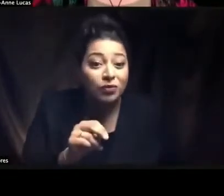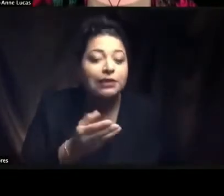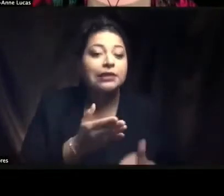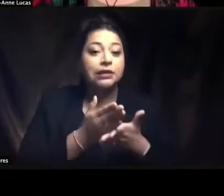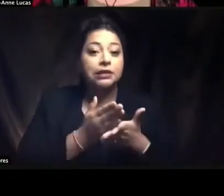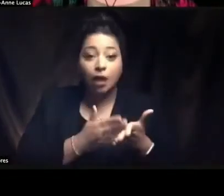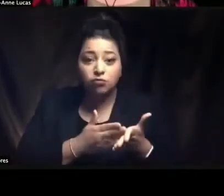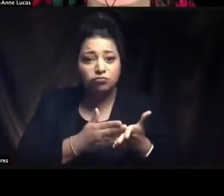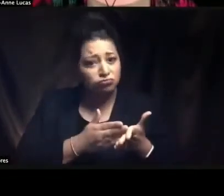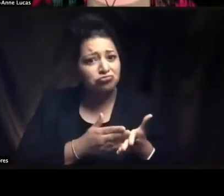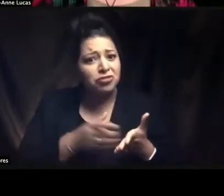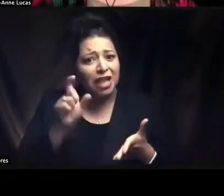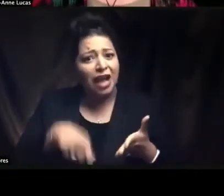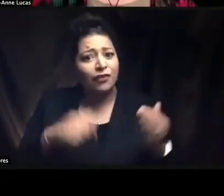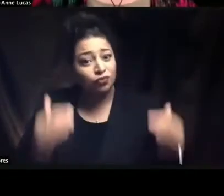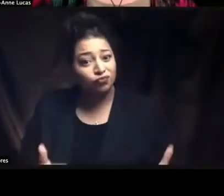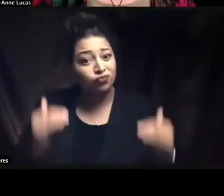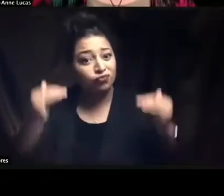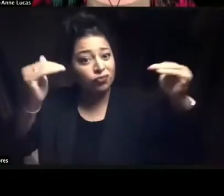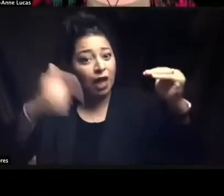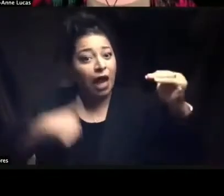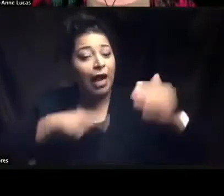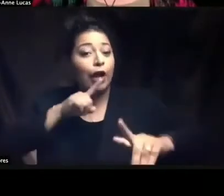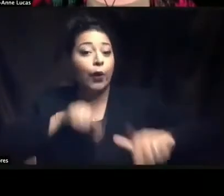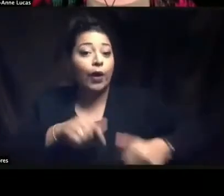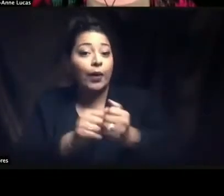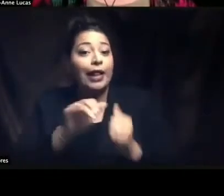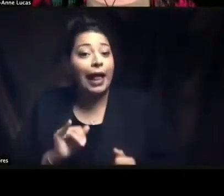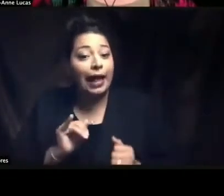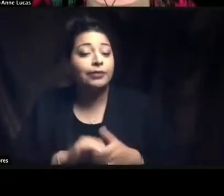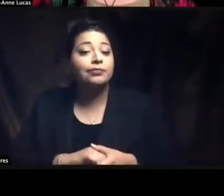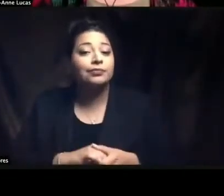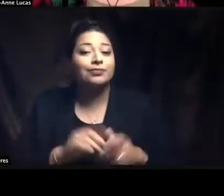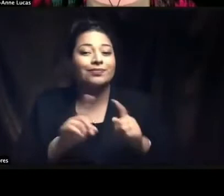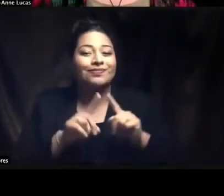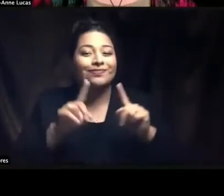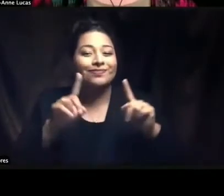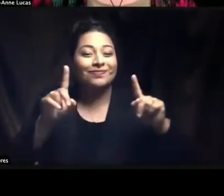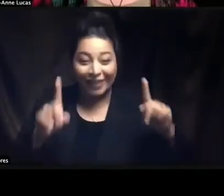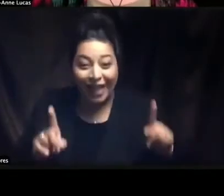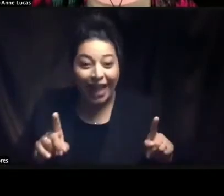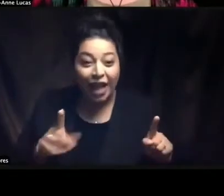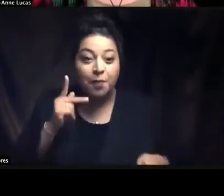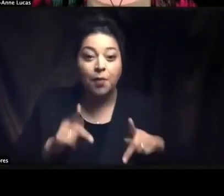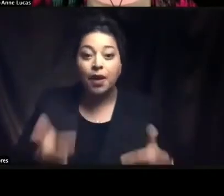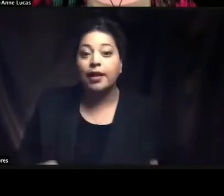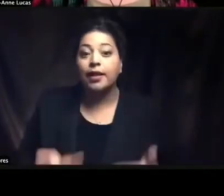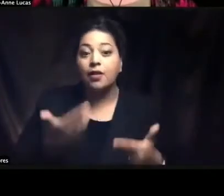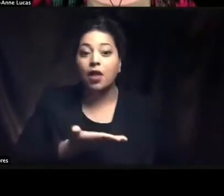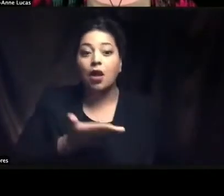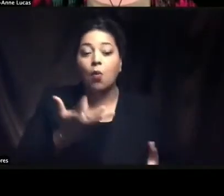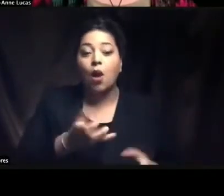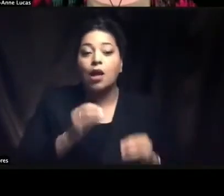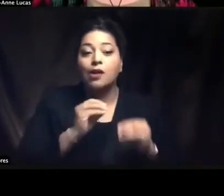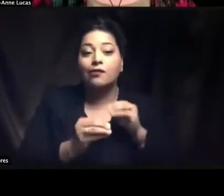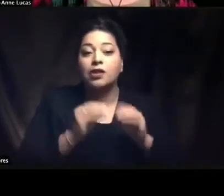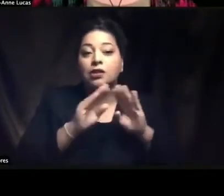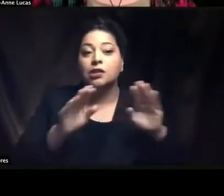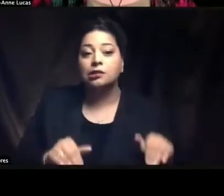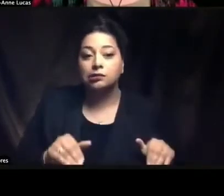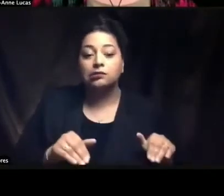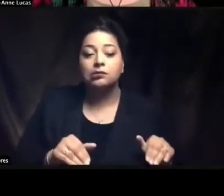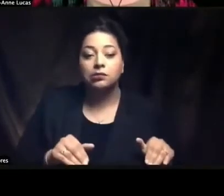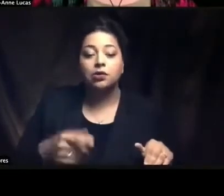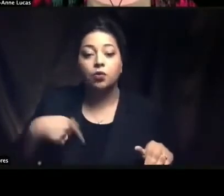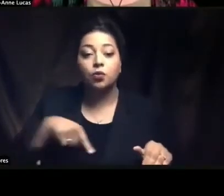does need to be raised. I am in agreement with that. But those people who are in their property and want to do something to their homes, we want